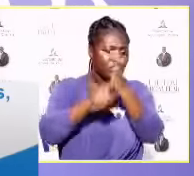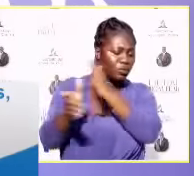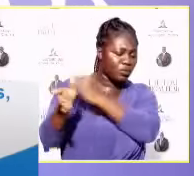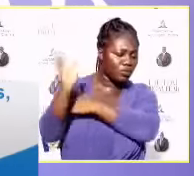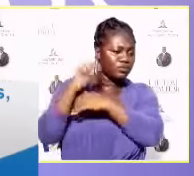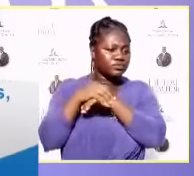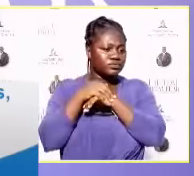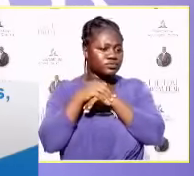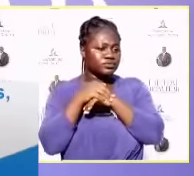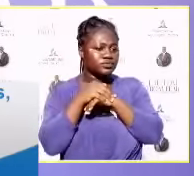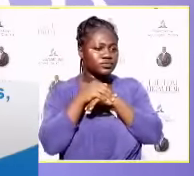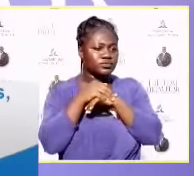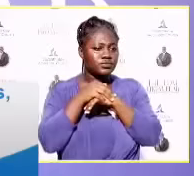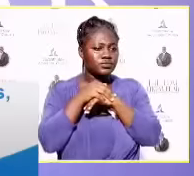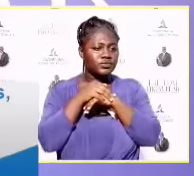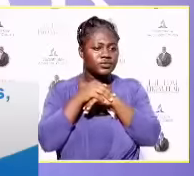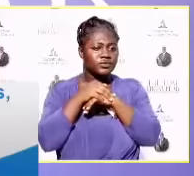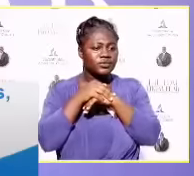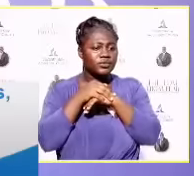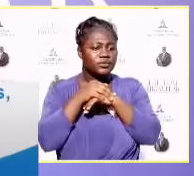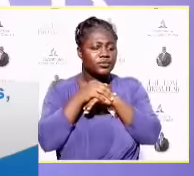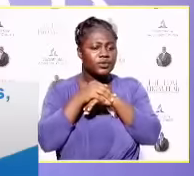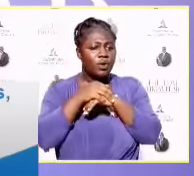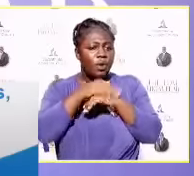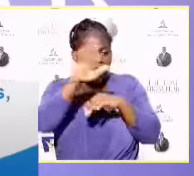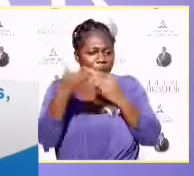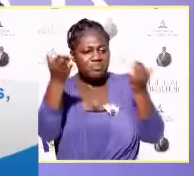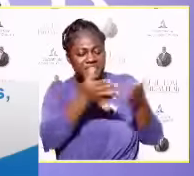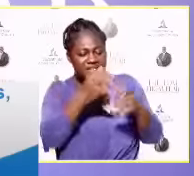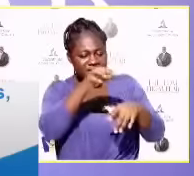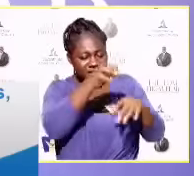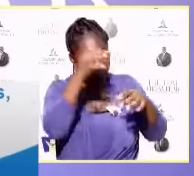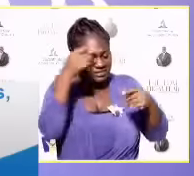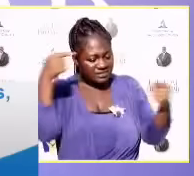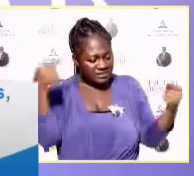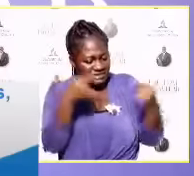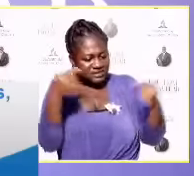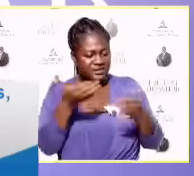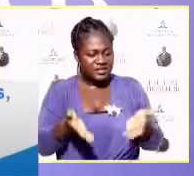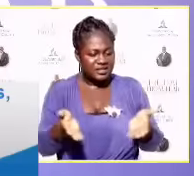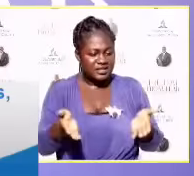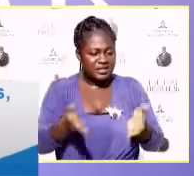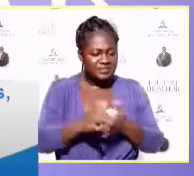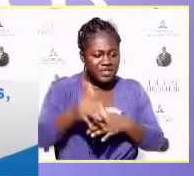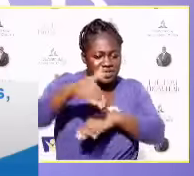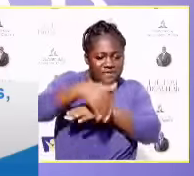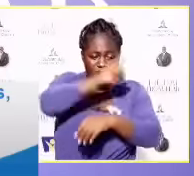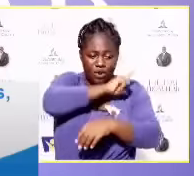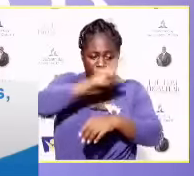Who privily shall bring in damnable heresies, even denying the Lord that brought